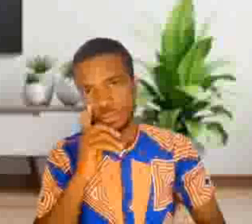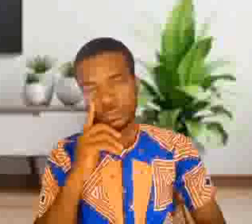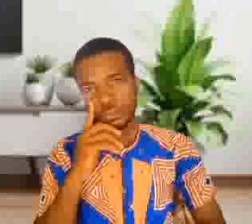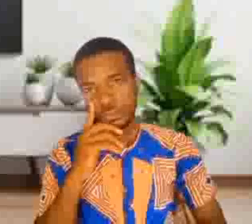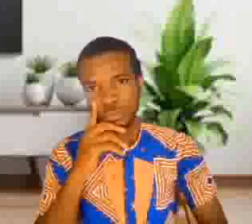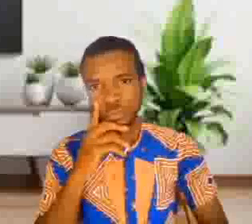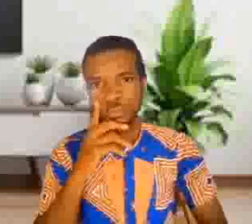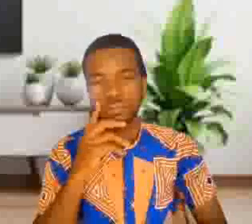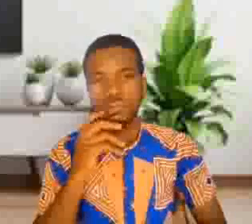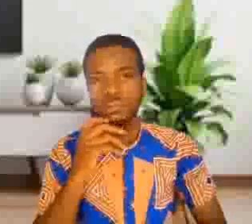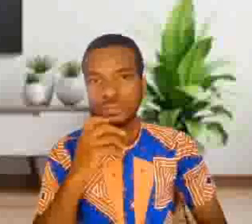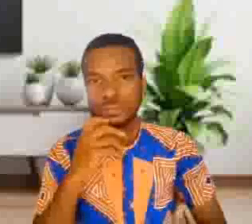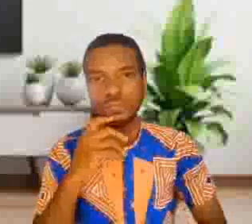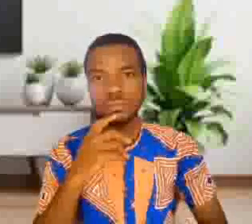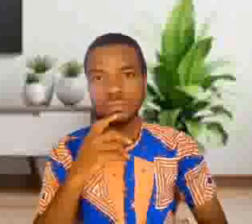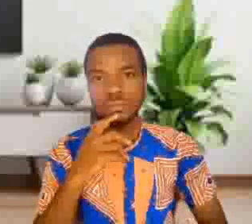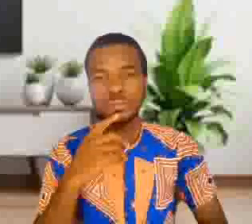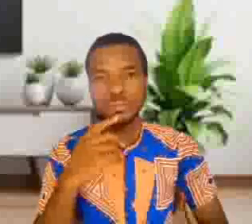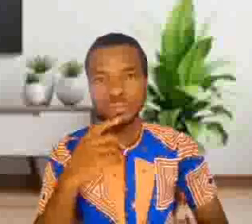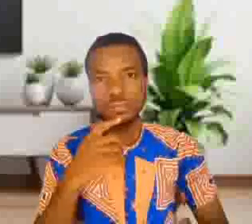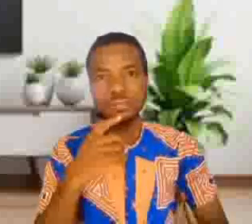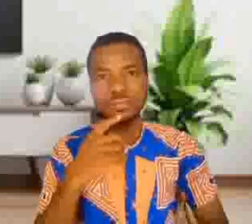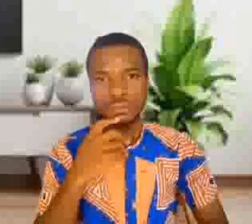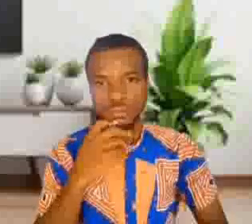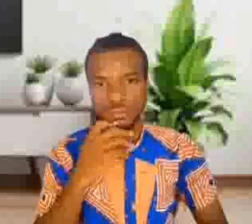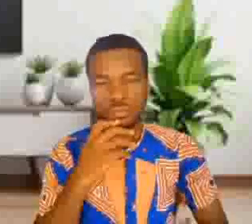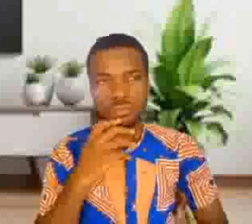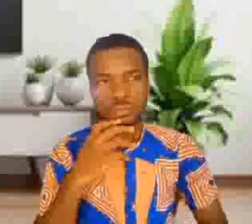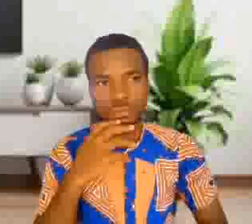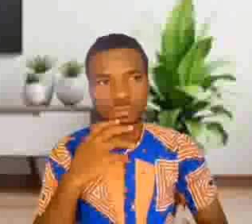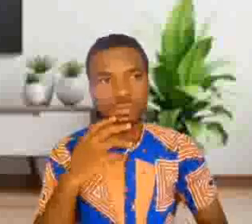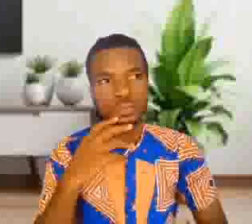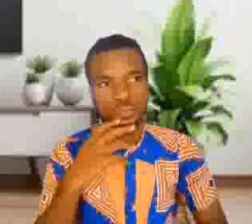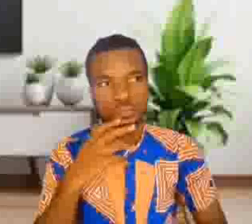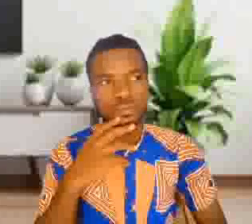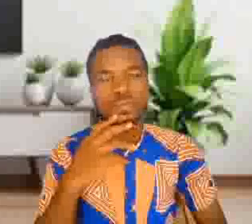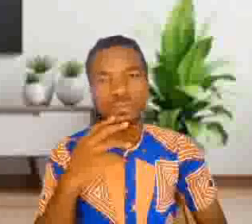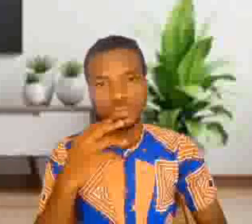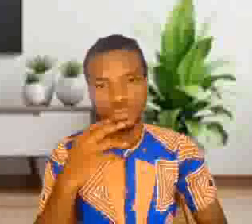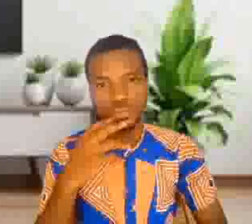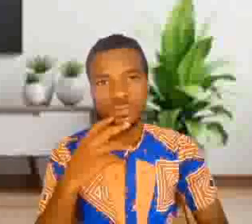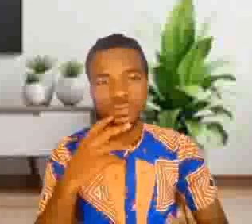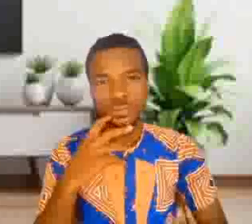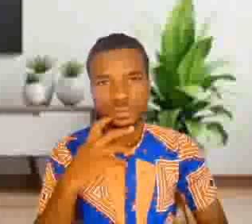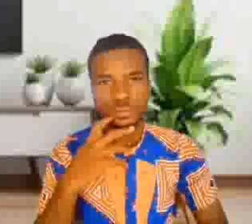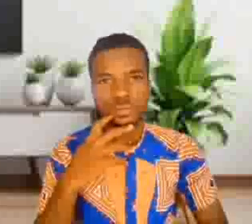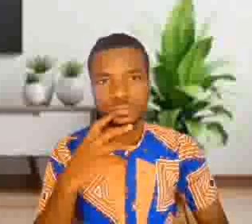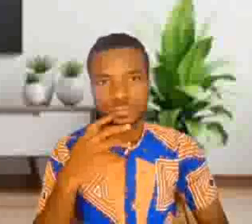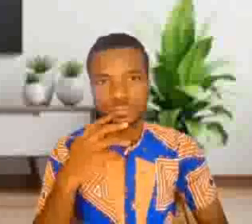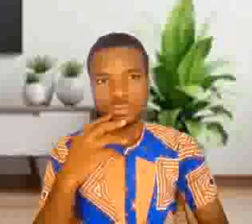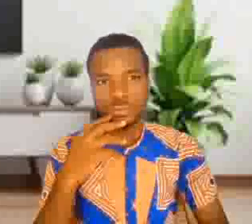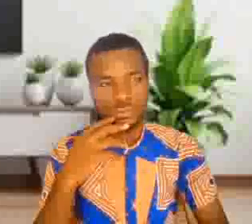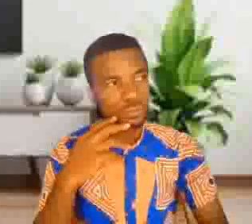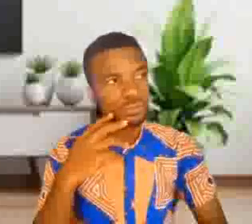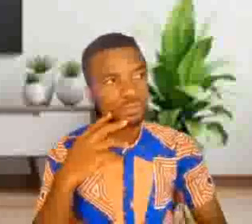In Jesus' precious name. Amen. You may be seated. God bless you.